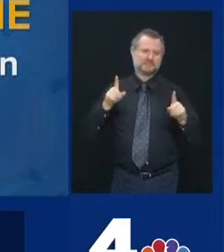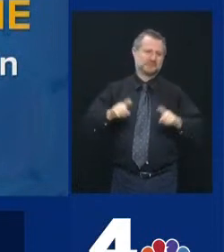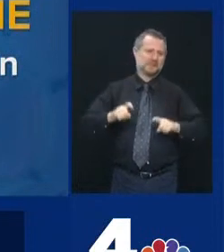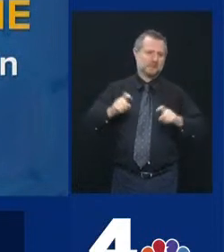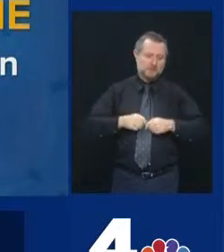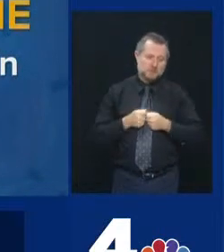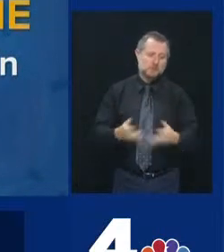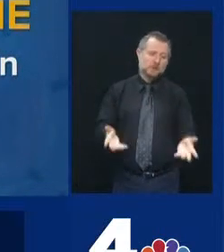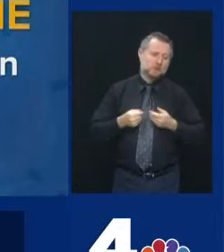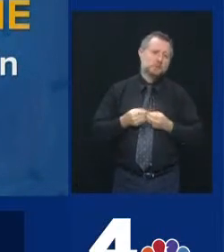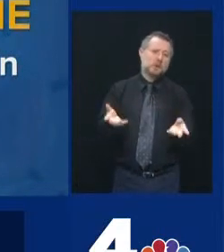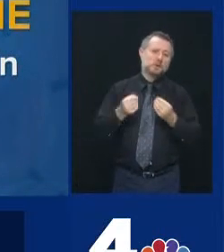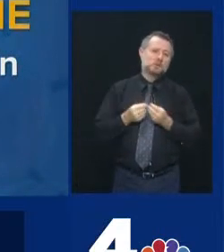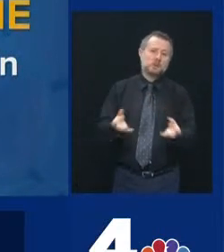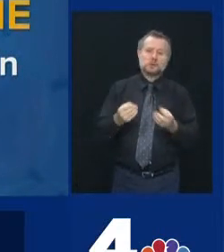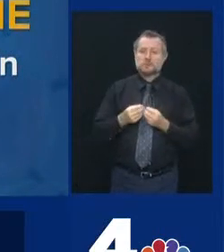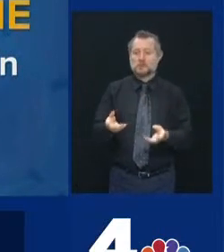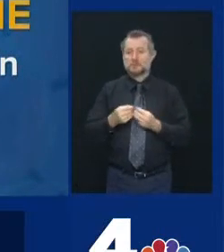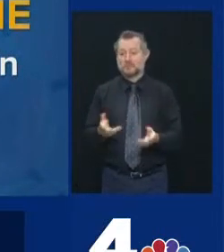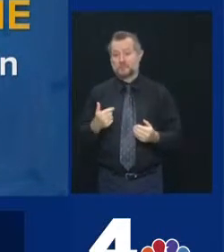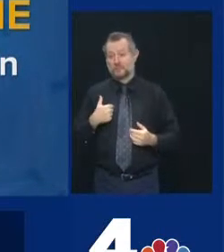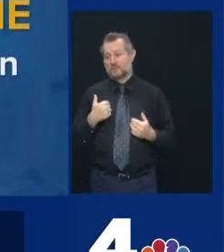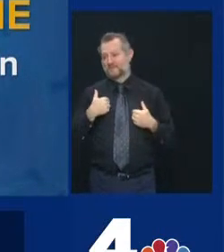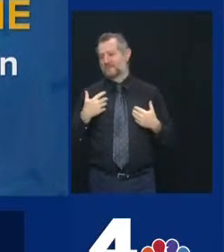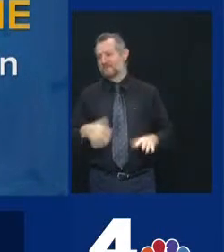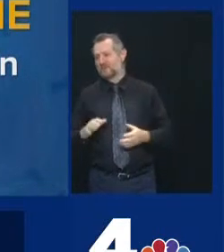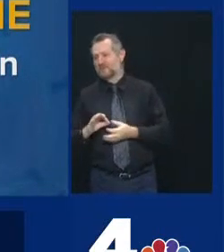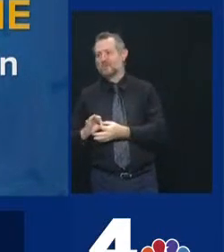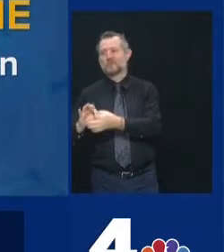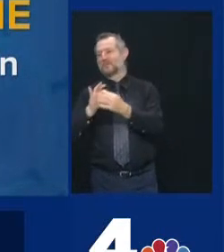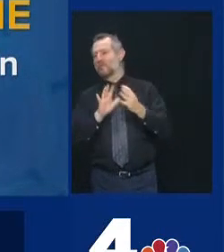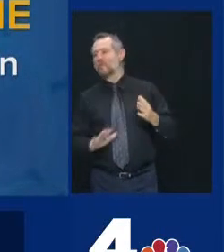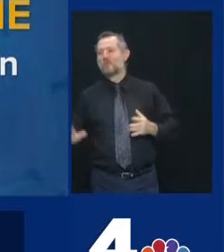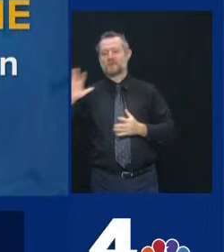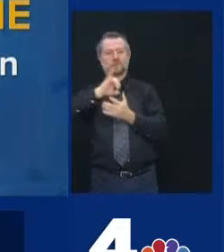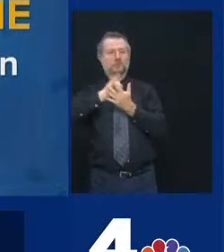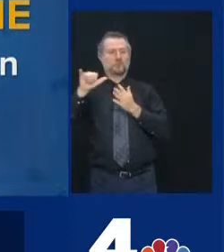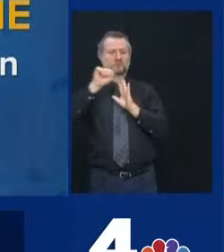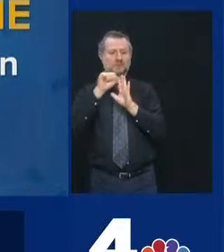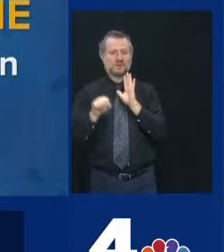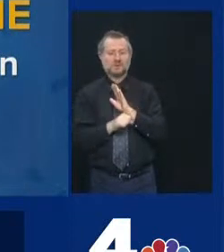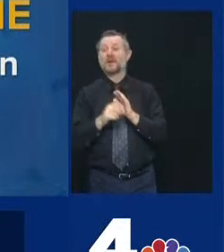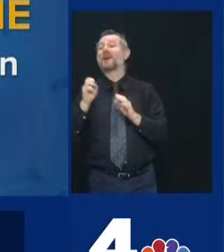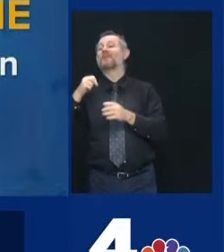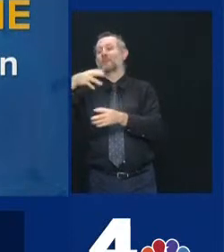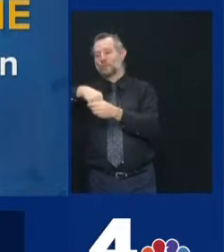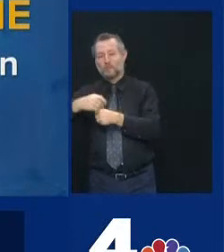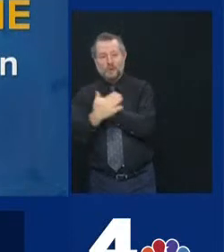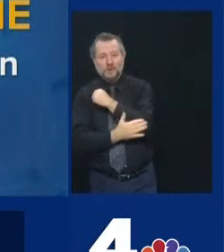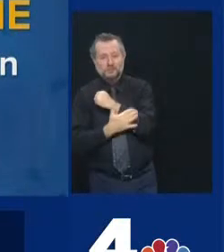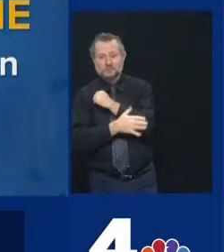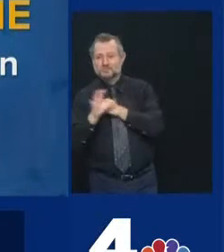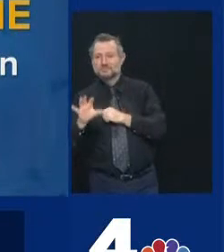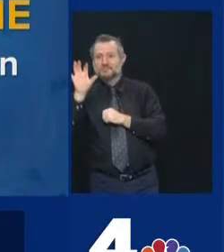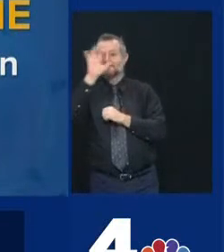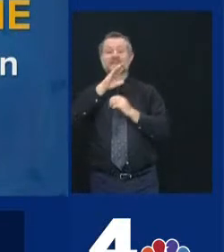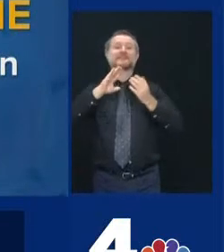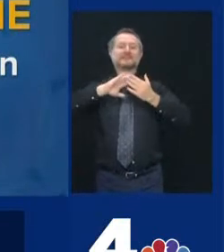We have mobilized the entire state, county governments, city governments, town